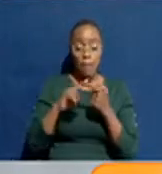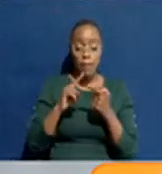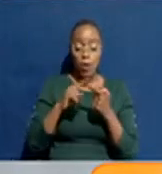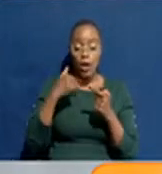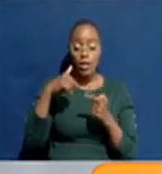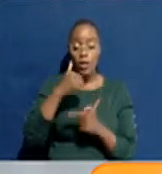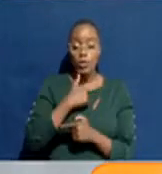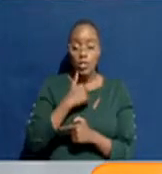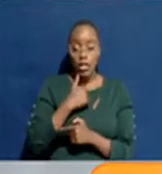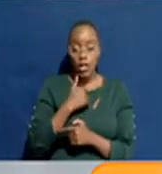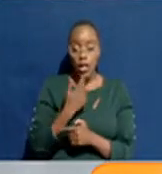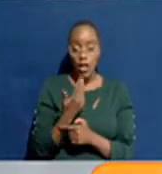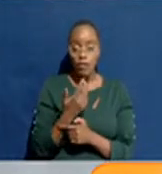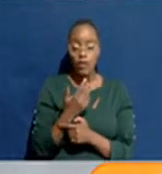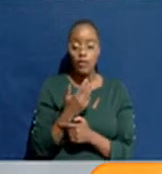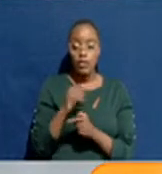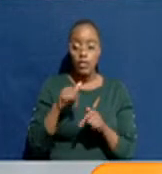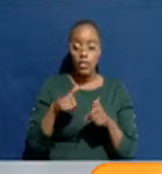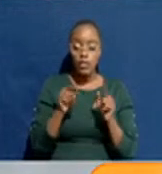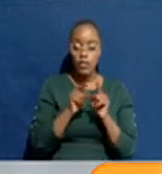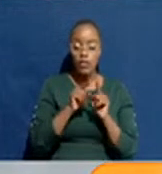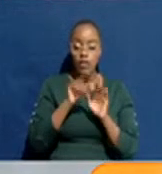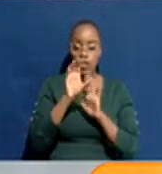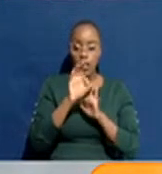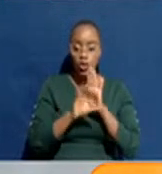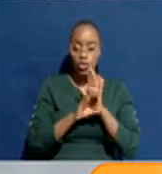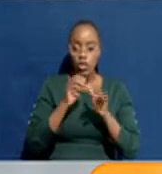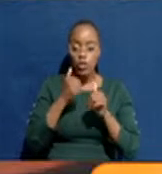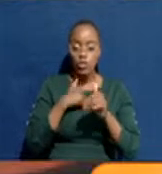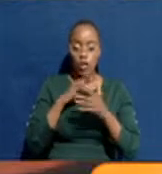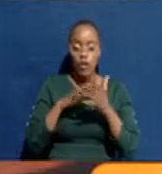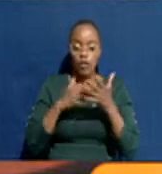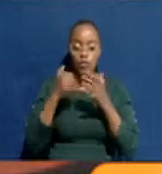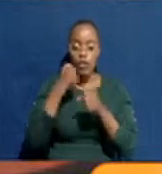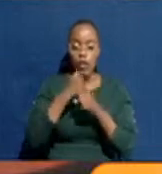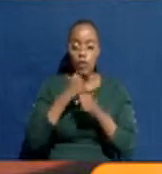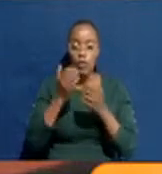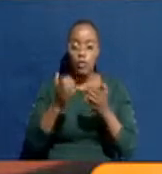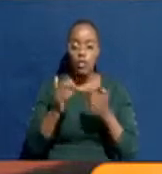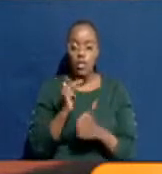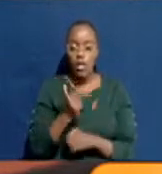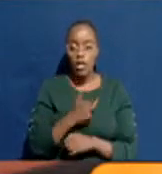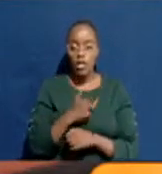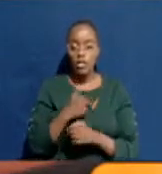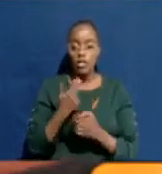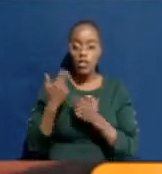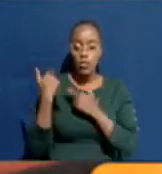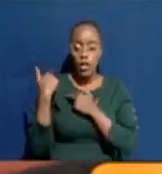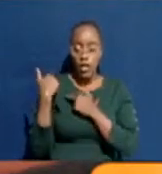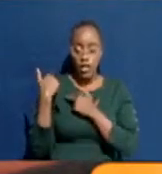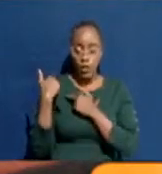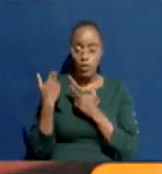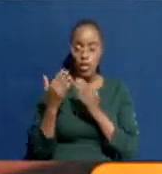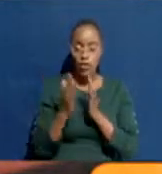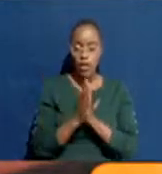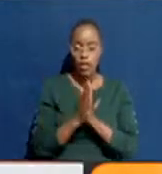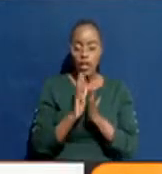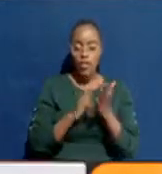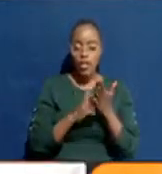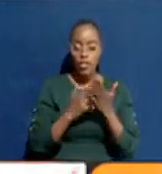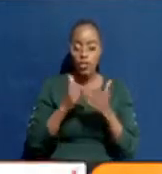have elected for ourselves a constitution that has got a framework that requires us to account and spend public resources